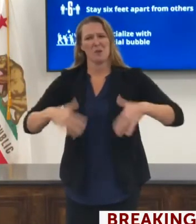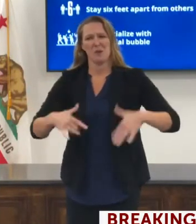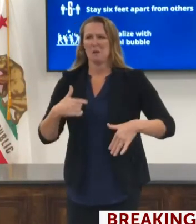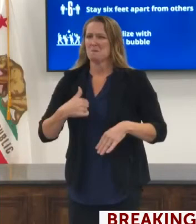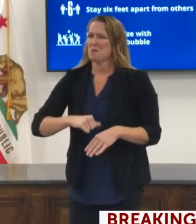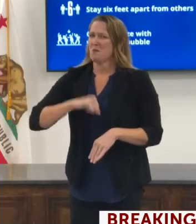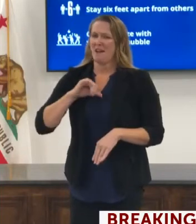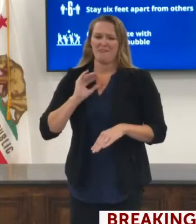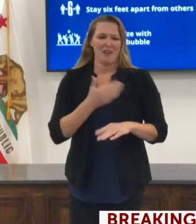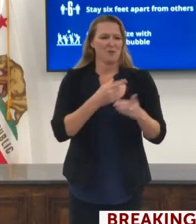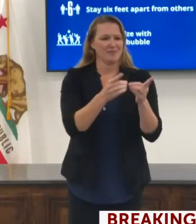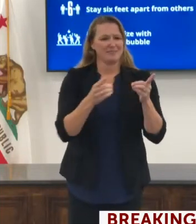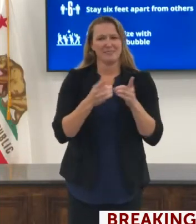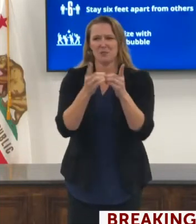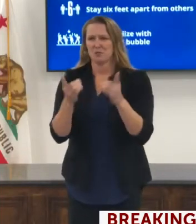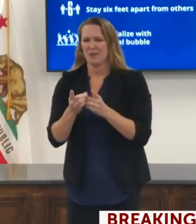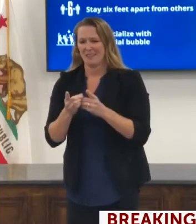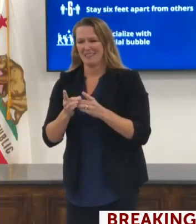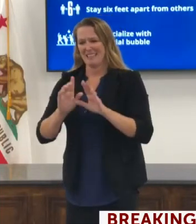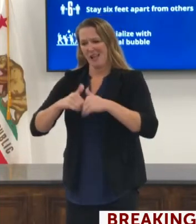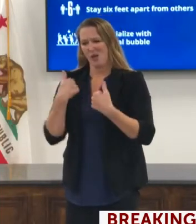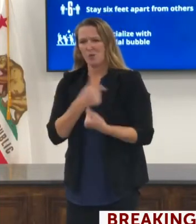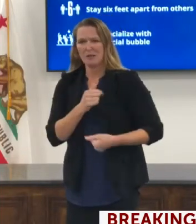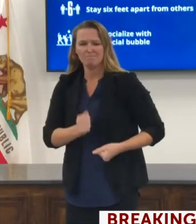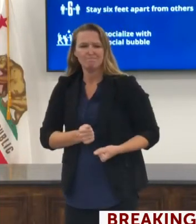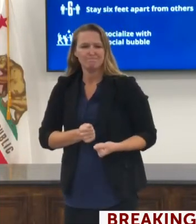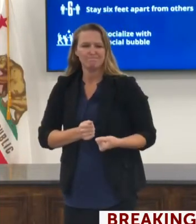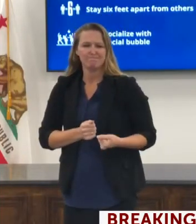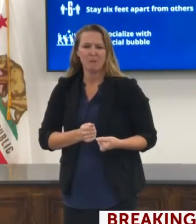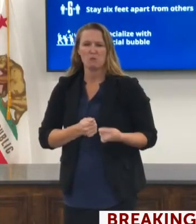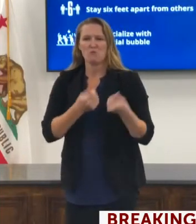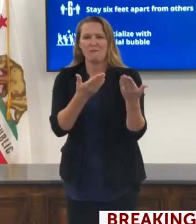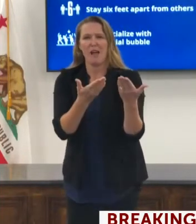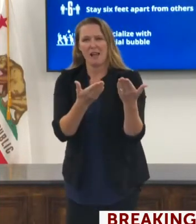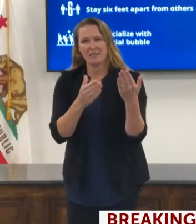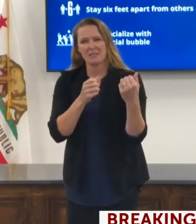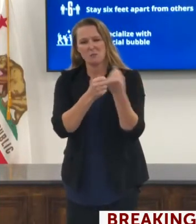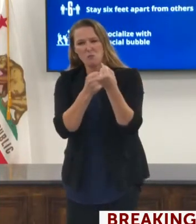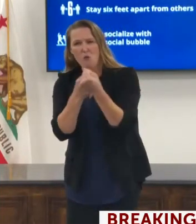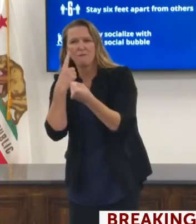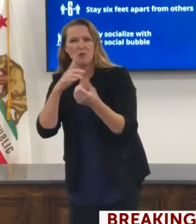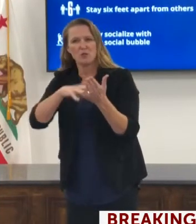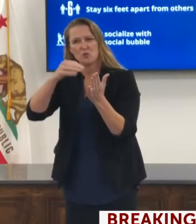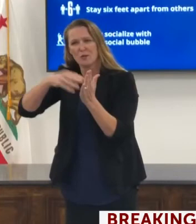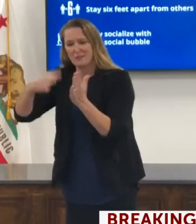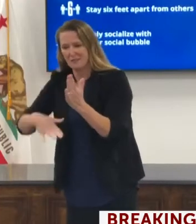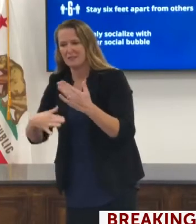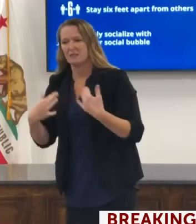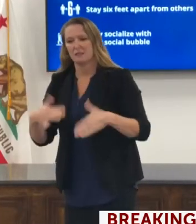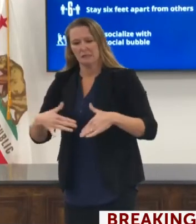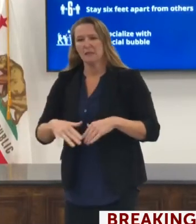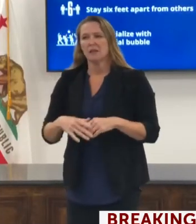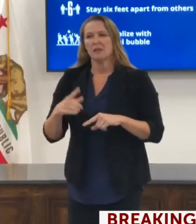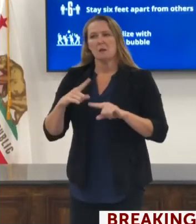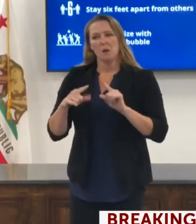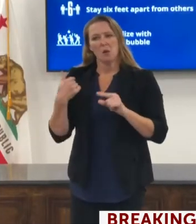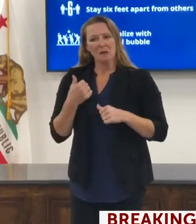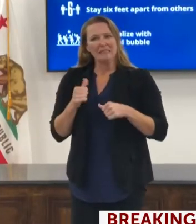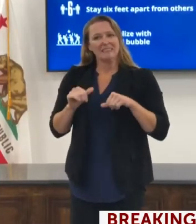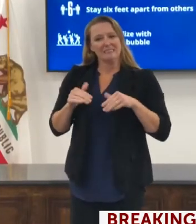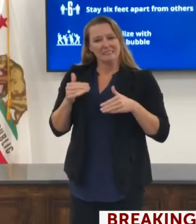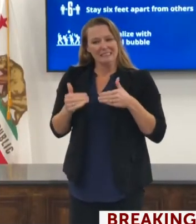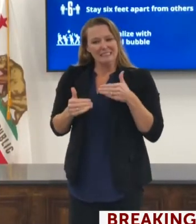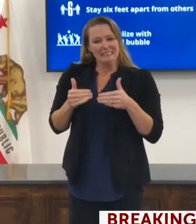been doing to serve students during distance learning. But we are making cautious steps towards in-person